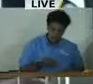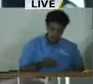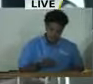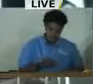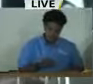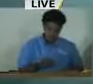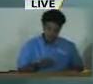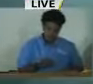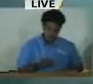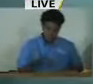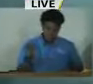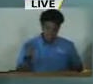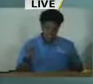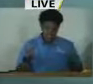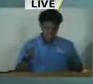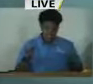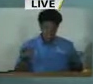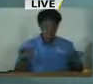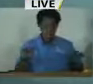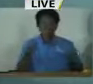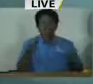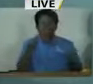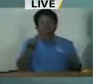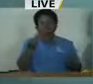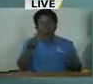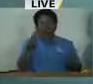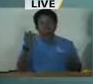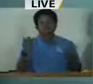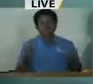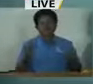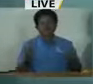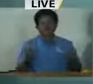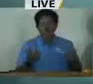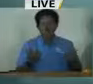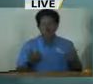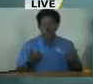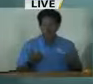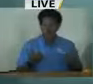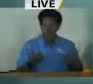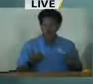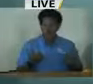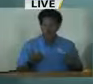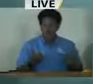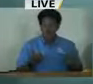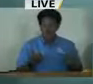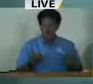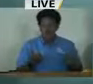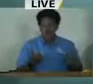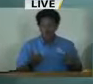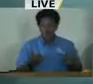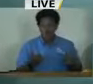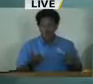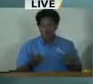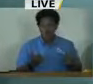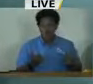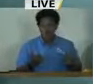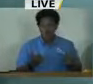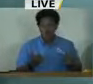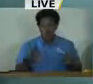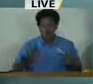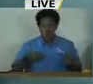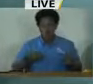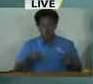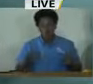action, are you saying, therefore, that we are not going to be